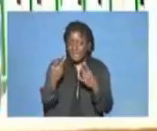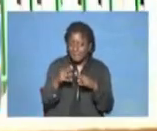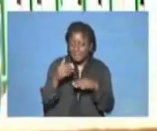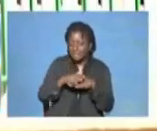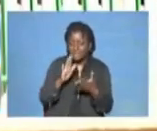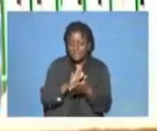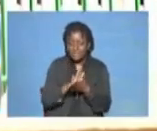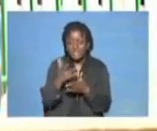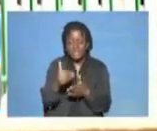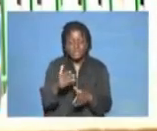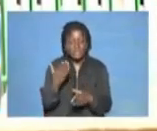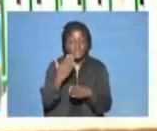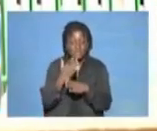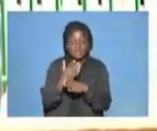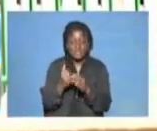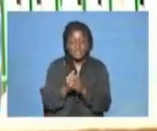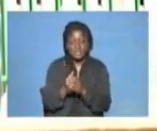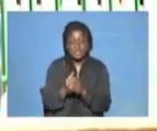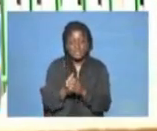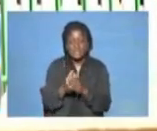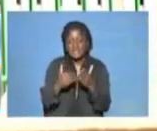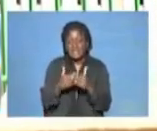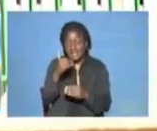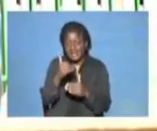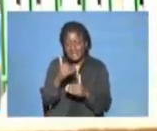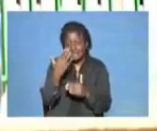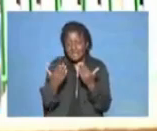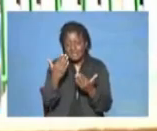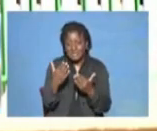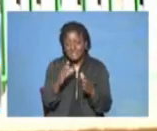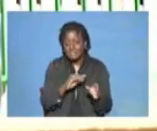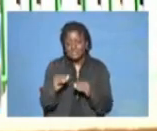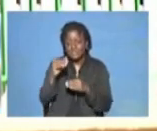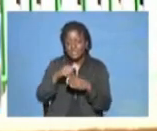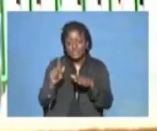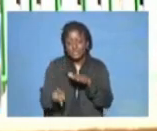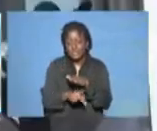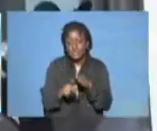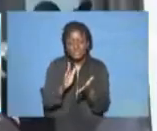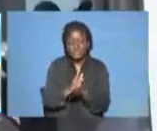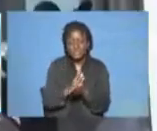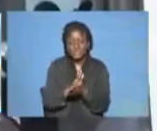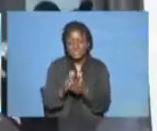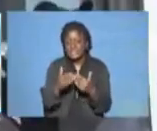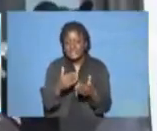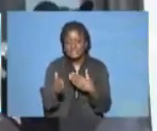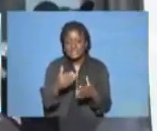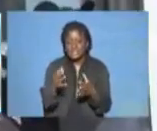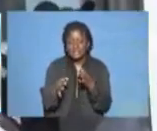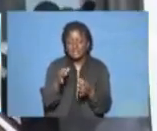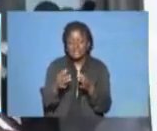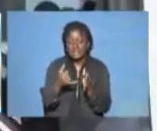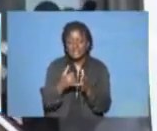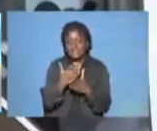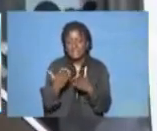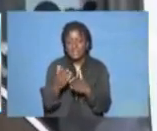intervene and prevent. As for the future of school policing, the next step may just be a move into primary schools. Even if it's something to the